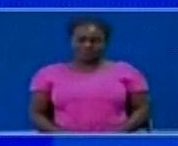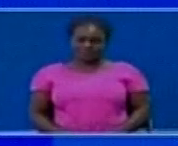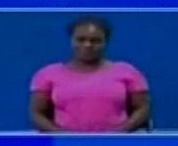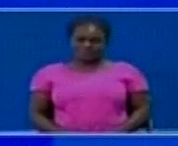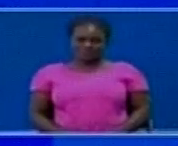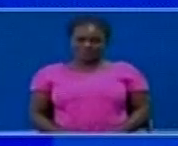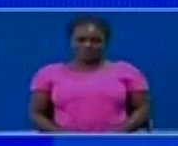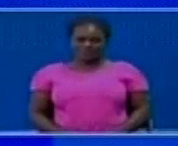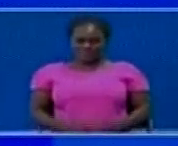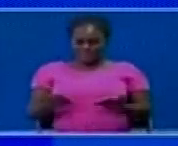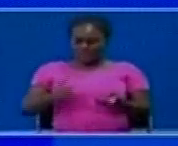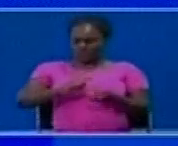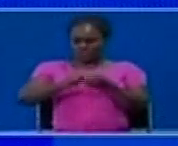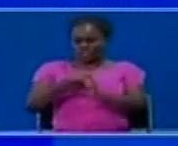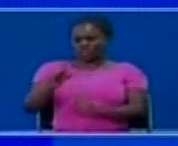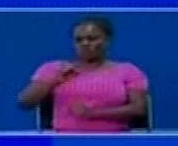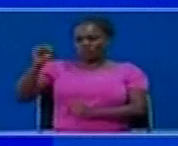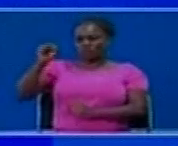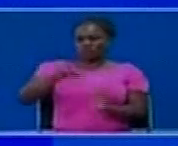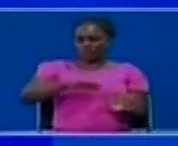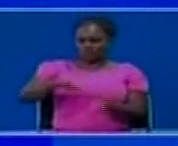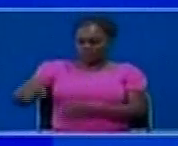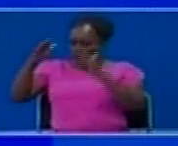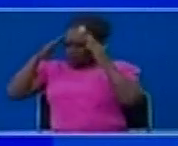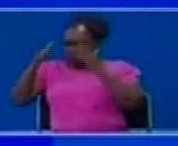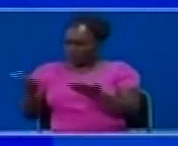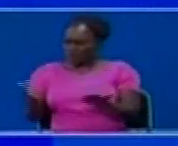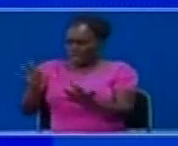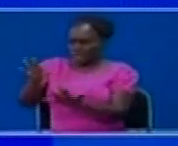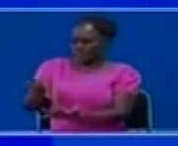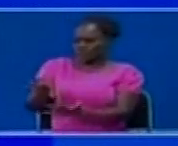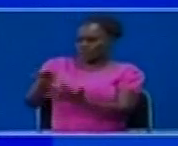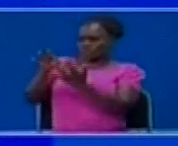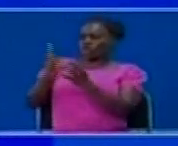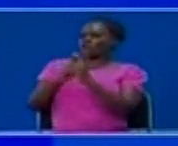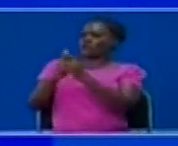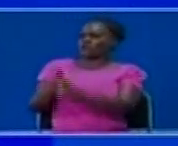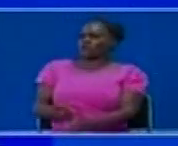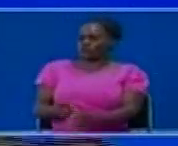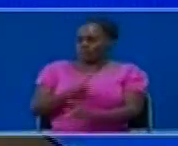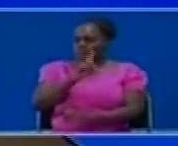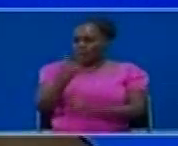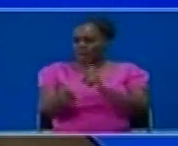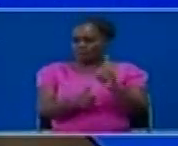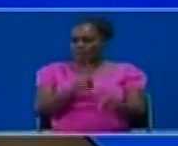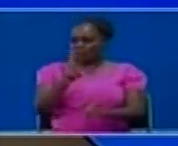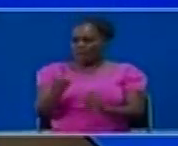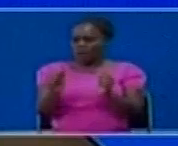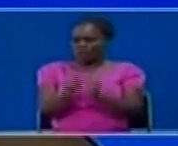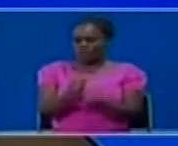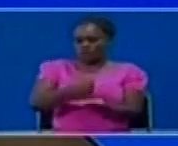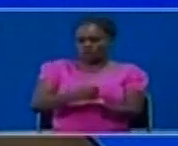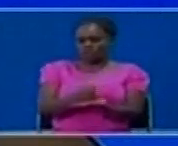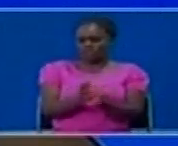All right, we want to change gears now and focus on our special coverage of queries raised by the